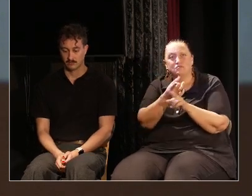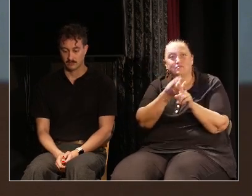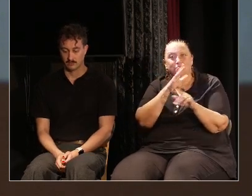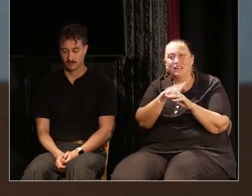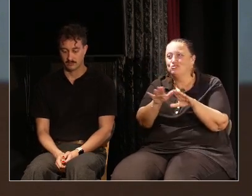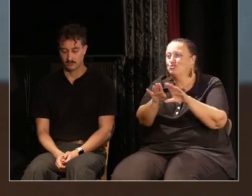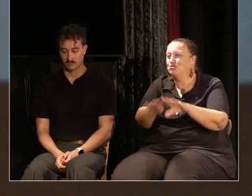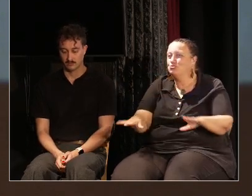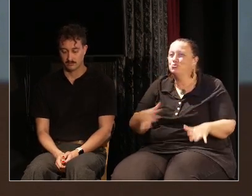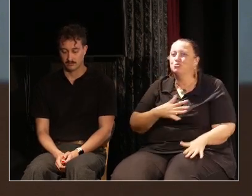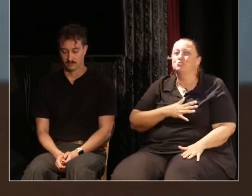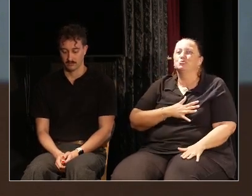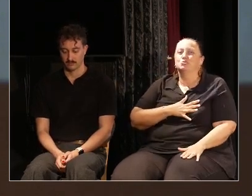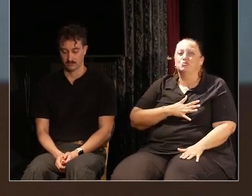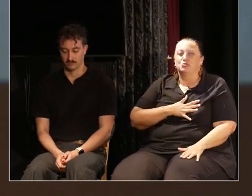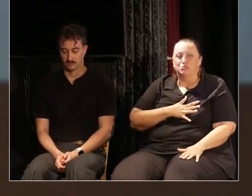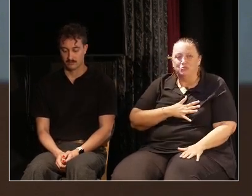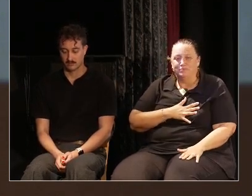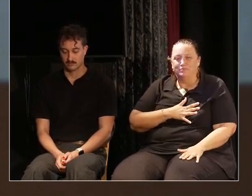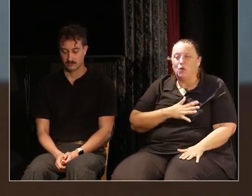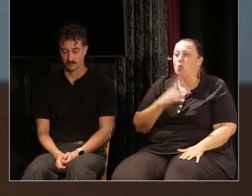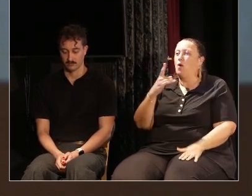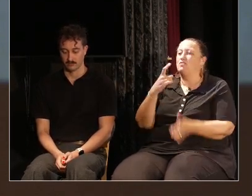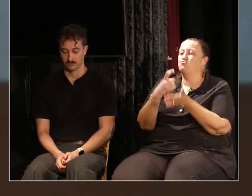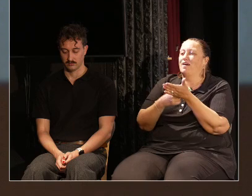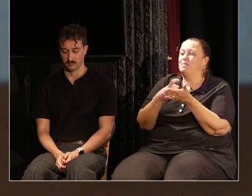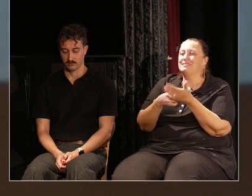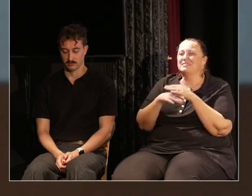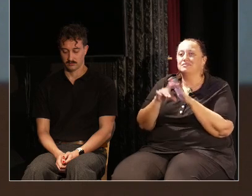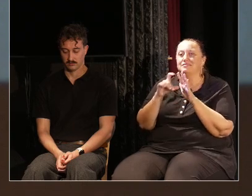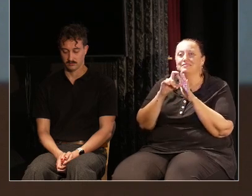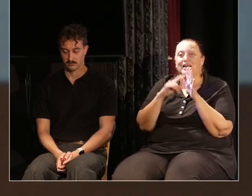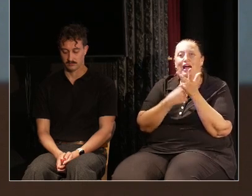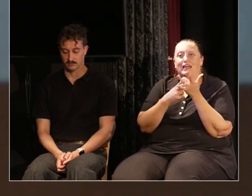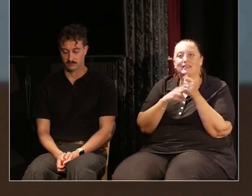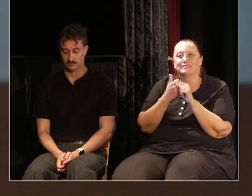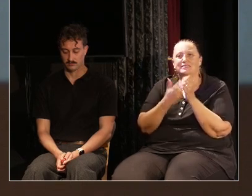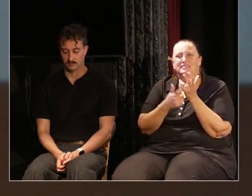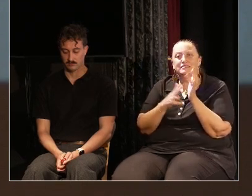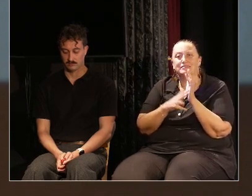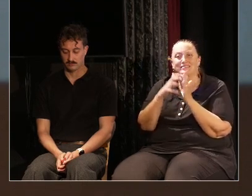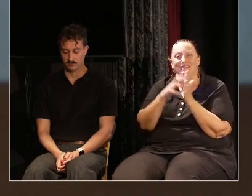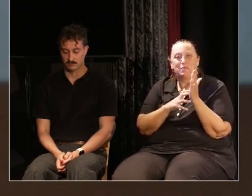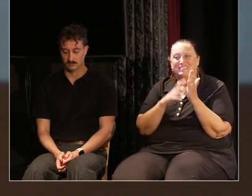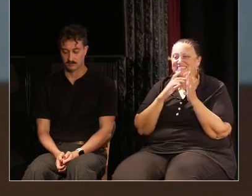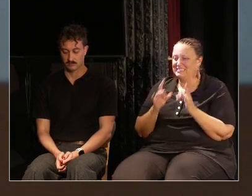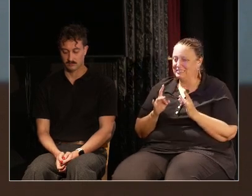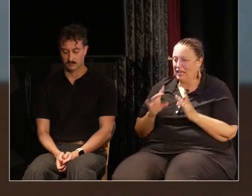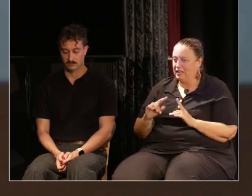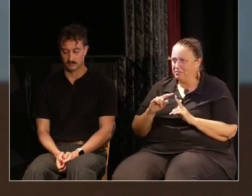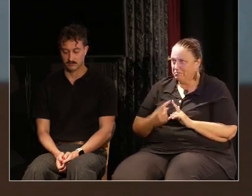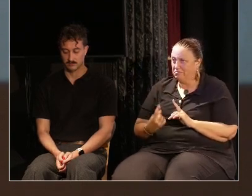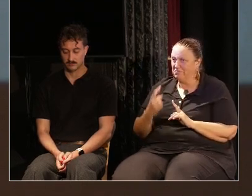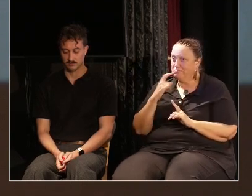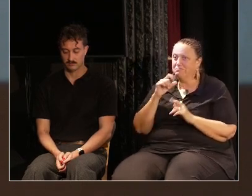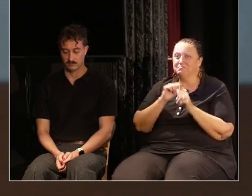and I think I know one of the recommendations in the Darlington Statement, and sort of I think maybe a starting point, a sort of a bit of